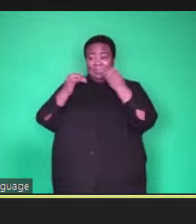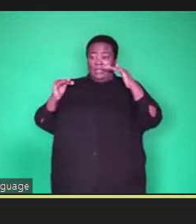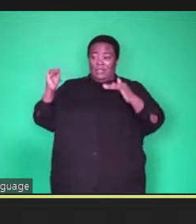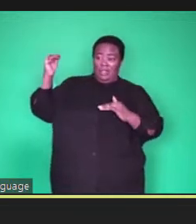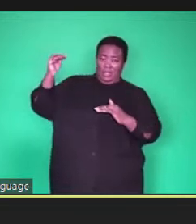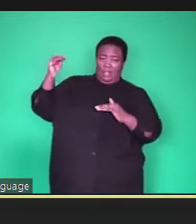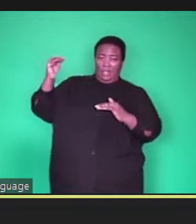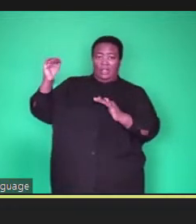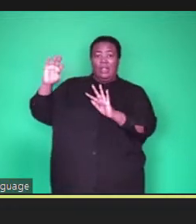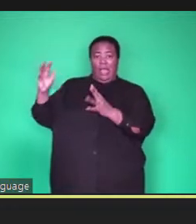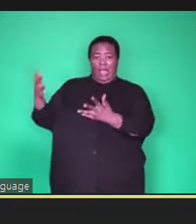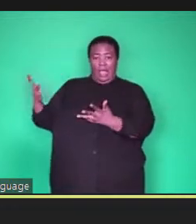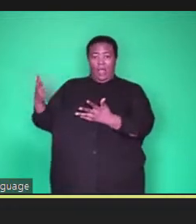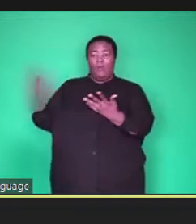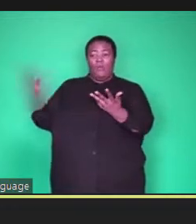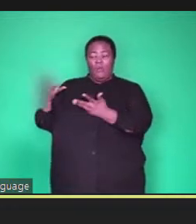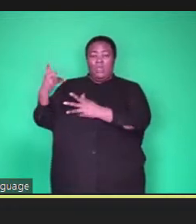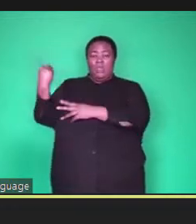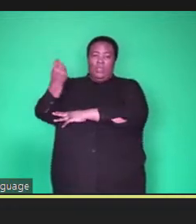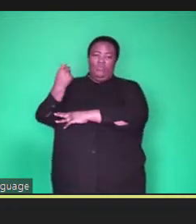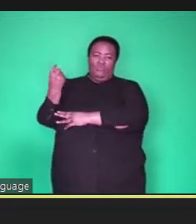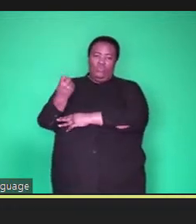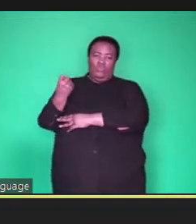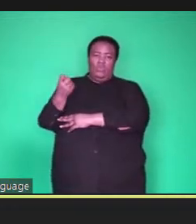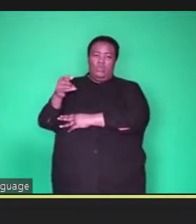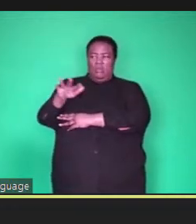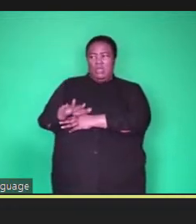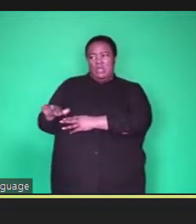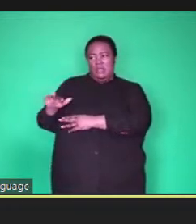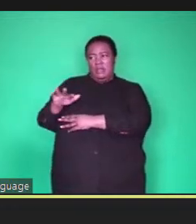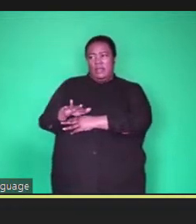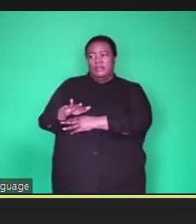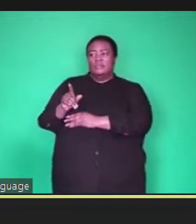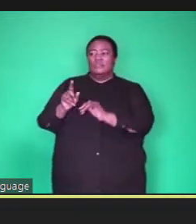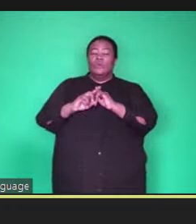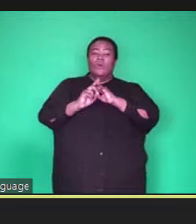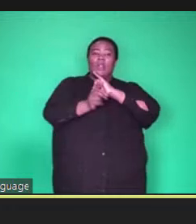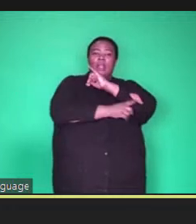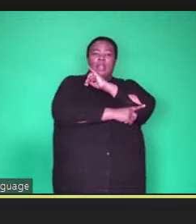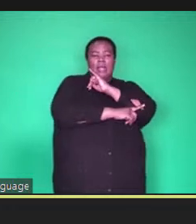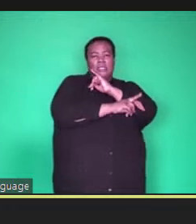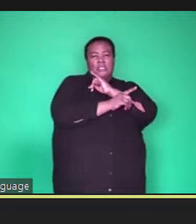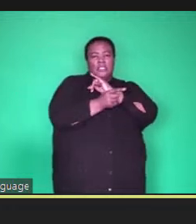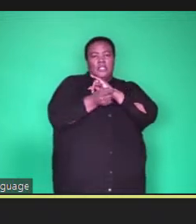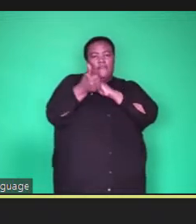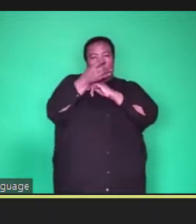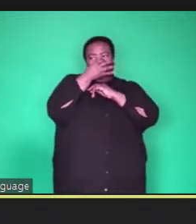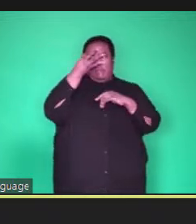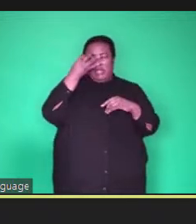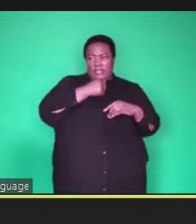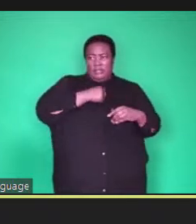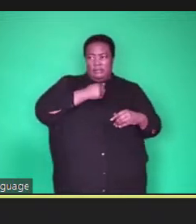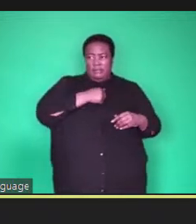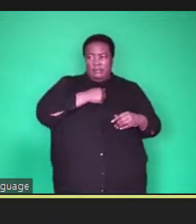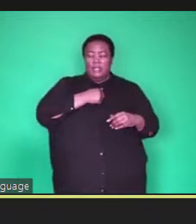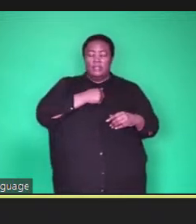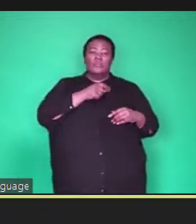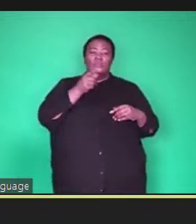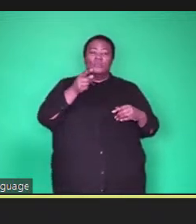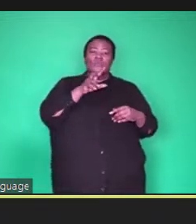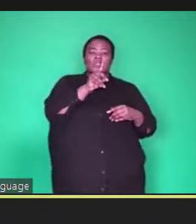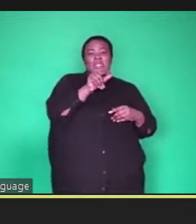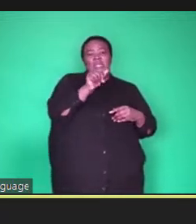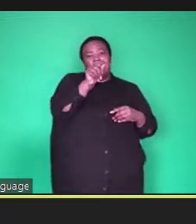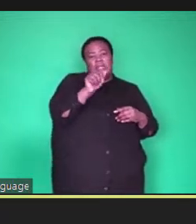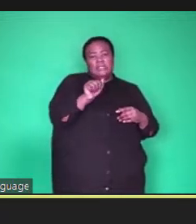rural areas too. Right, now I'm going to use my last few minutes to show SAPRIN data contributing to these debates, and I'm